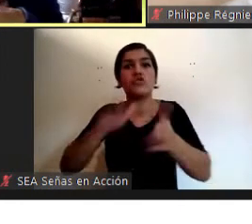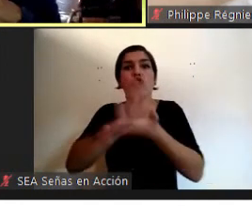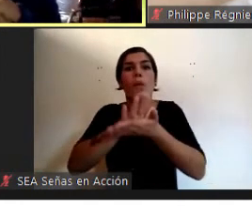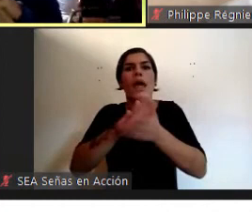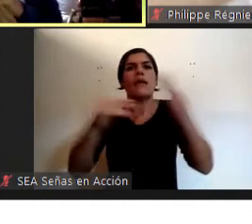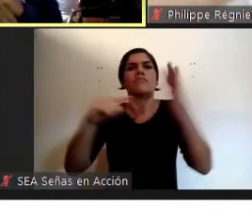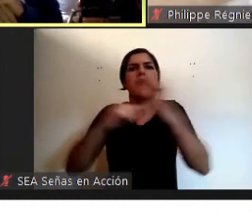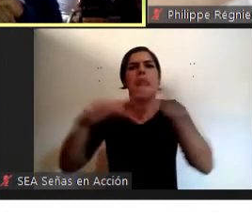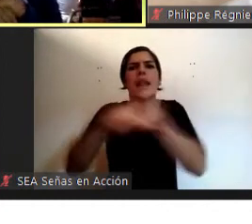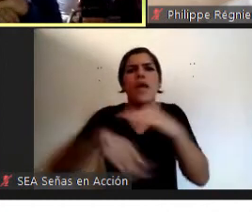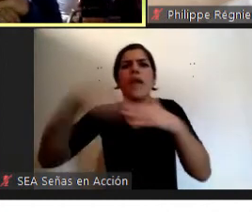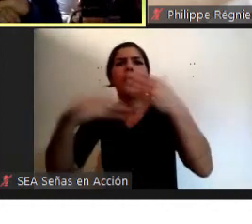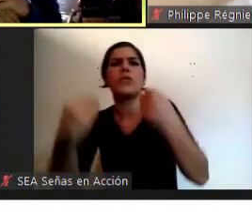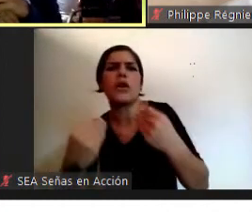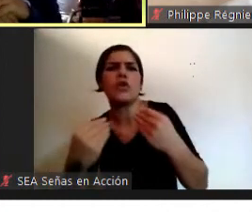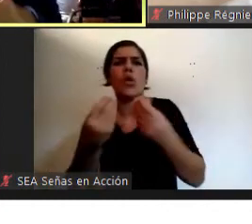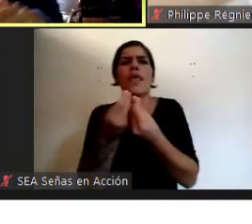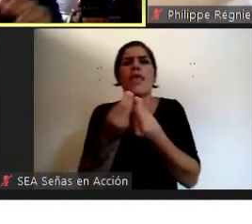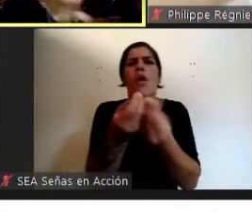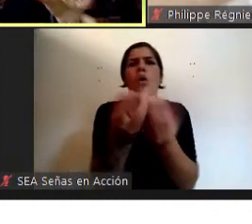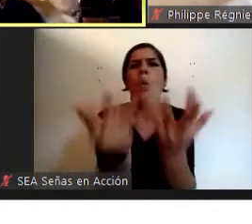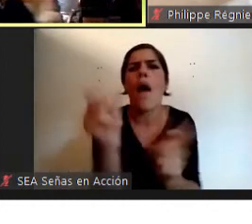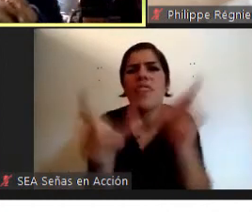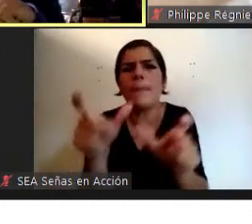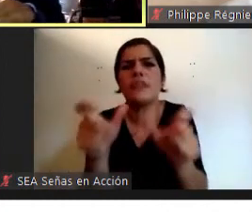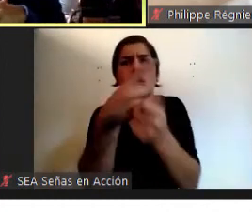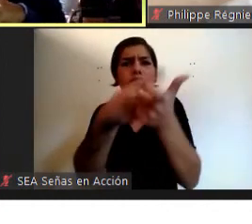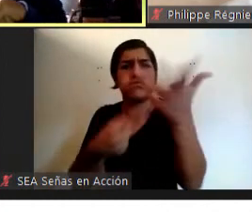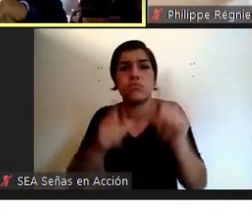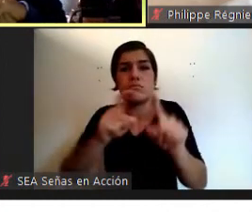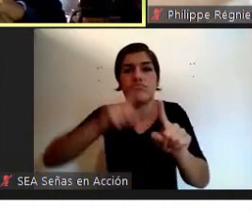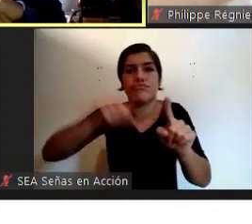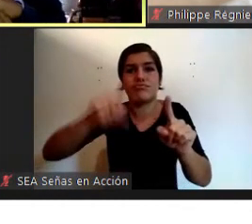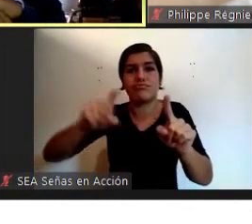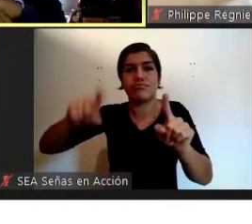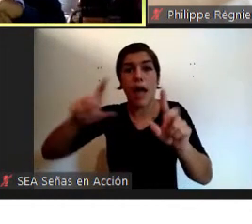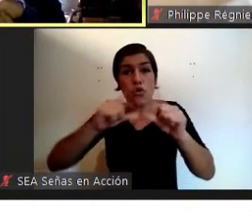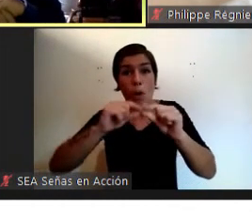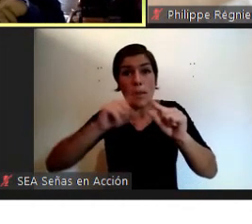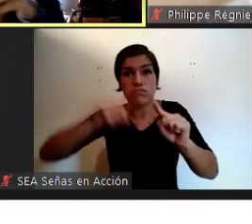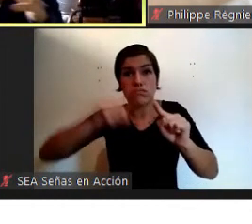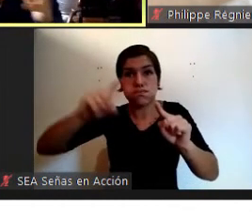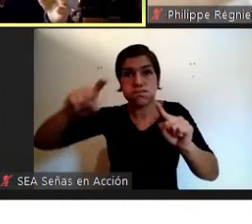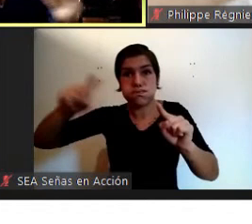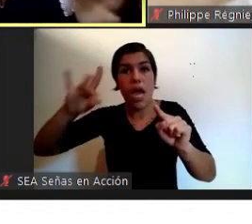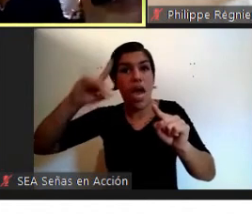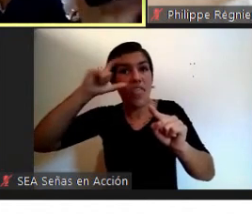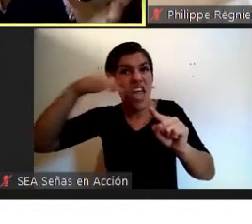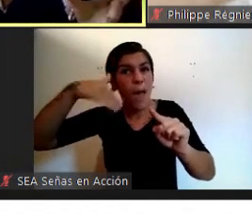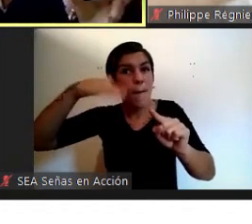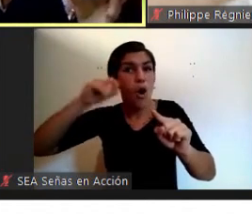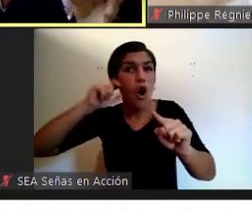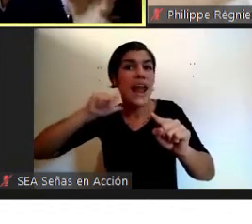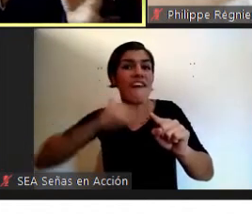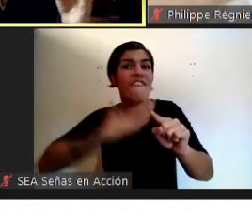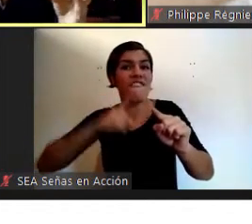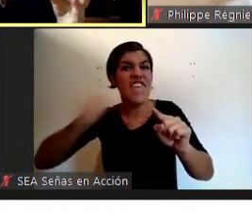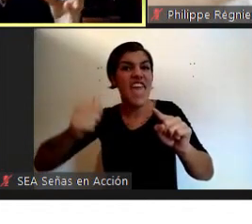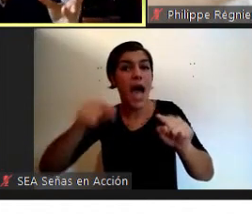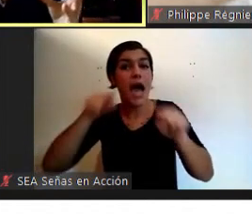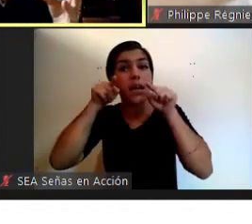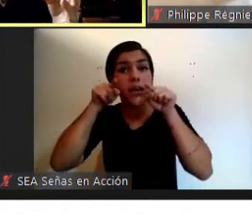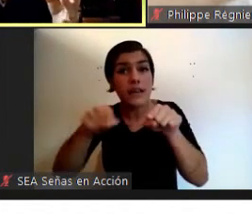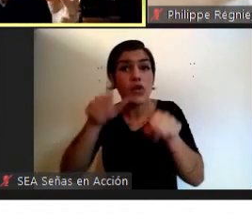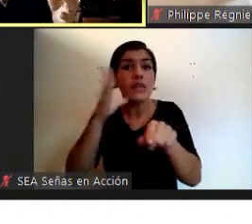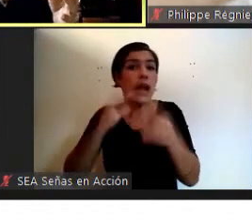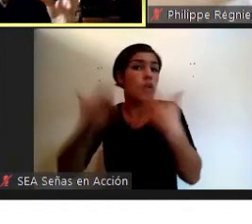consider or reconsider urbanizations. Demography would be a subject on its own right. It used to be a discipline